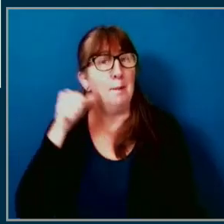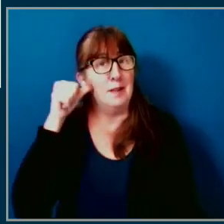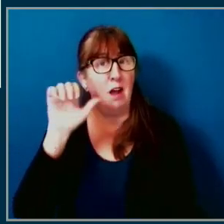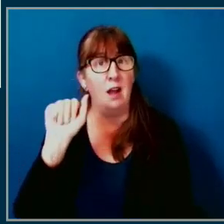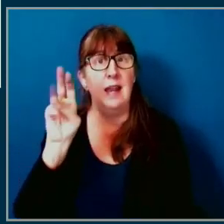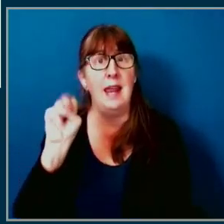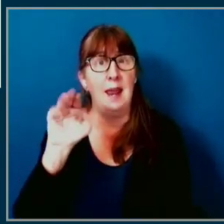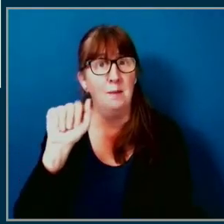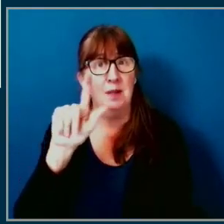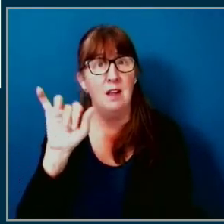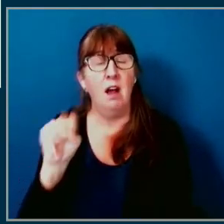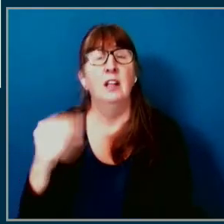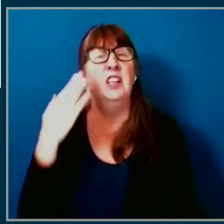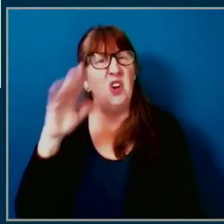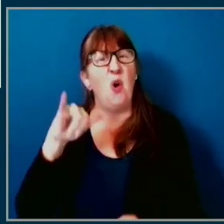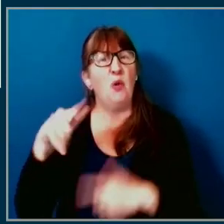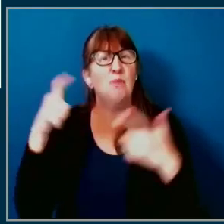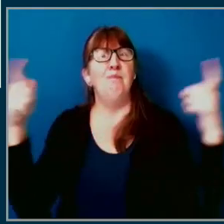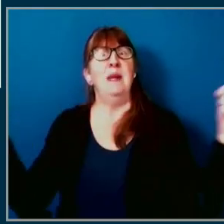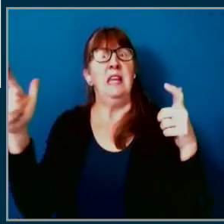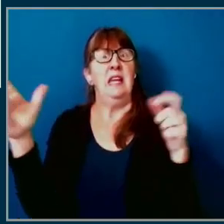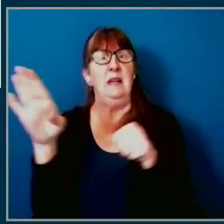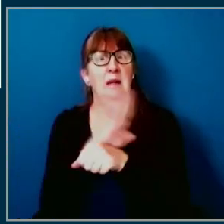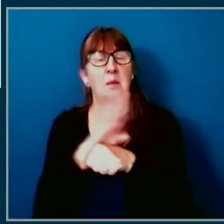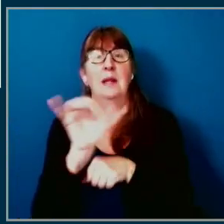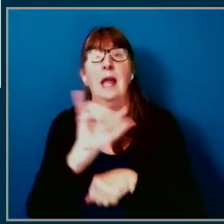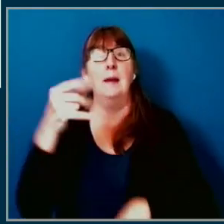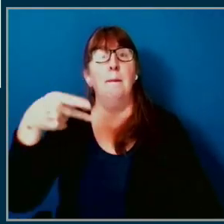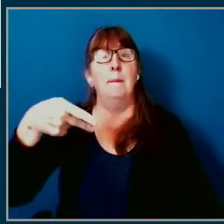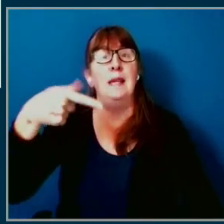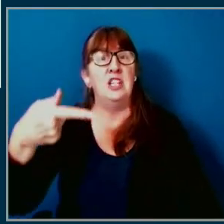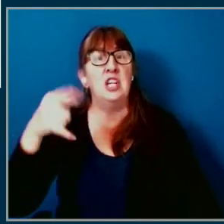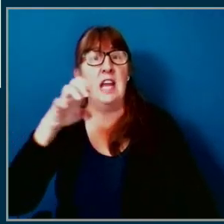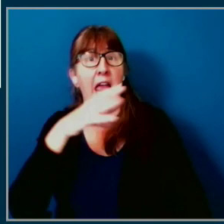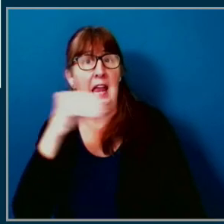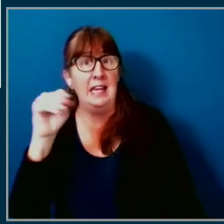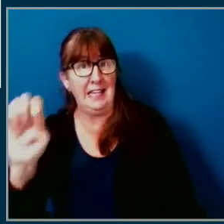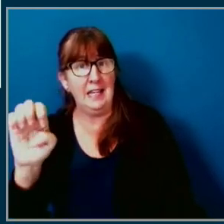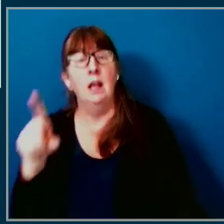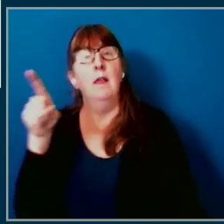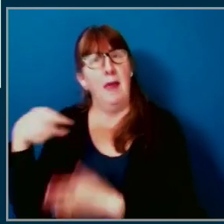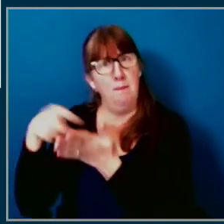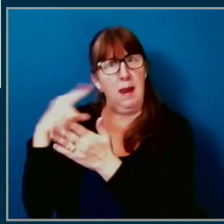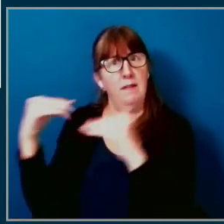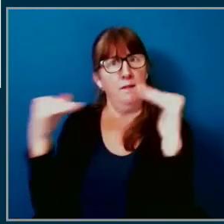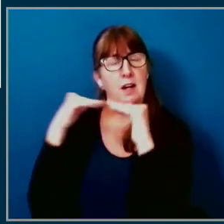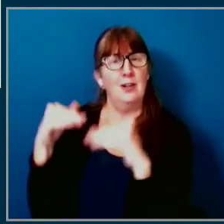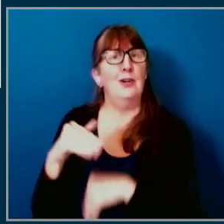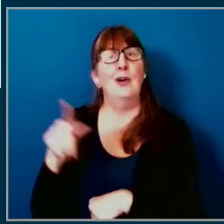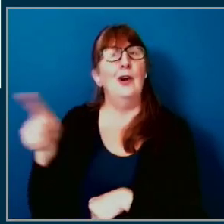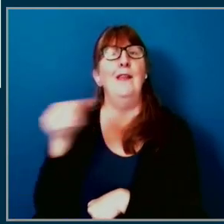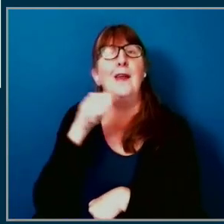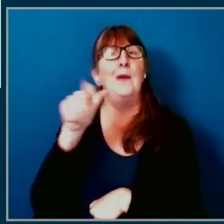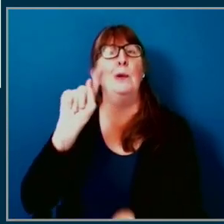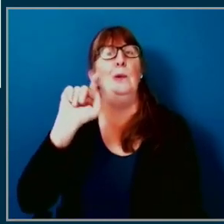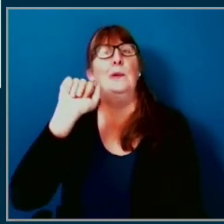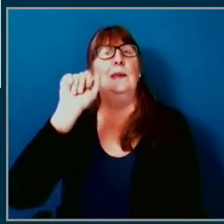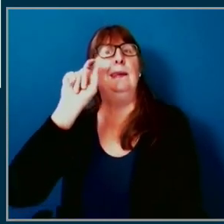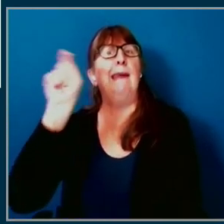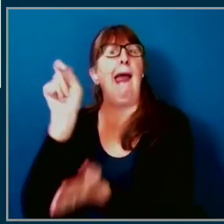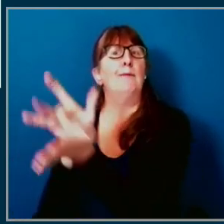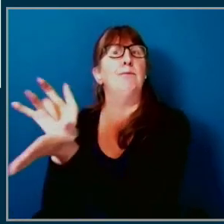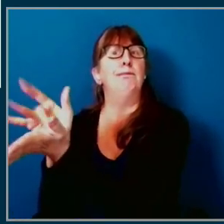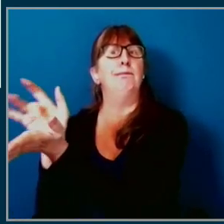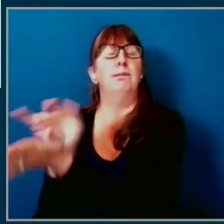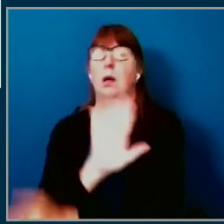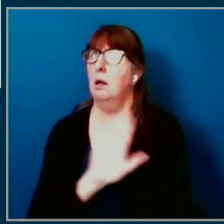like PG&E. I make sure that they pay their fair share. I make sure that they don't slip through any tax loopholes. Let's also